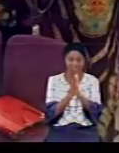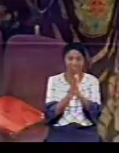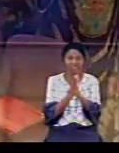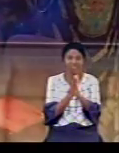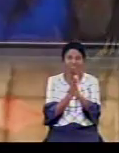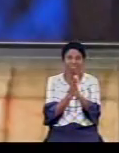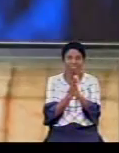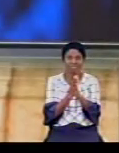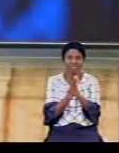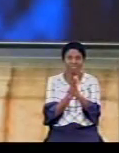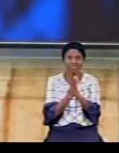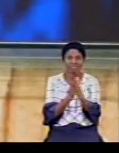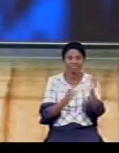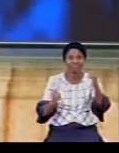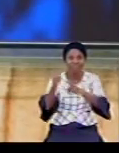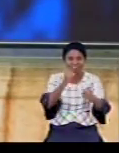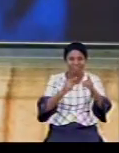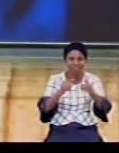say, I am an